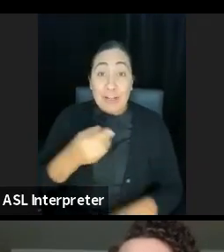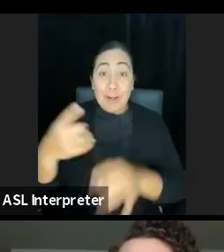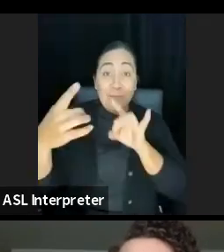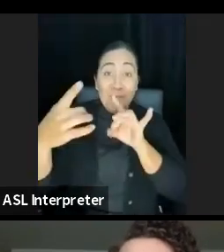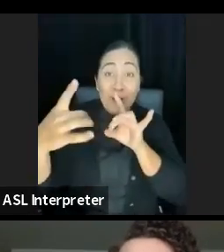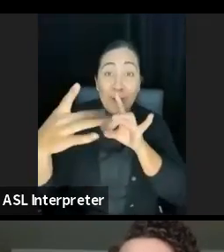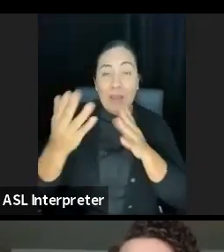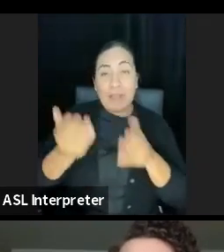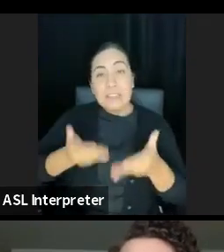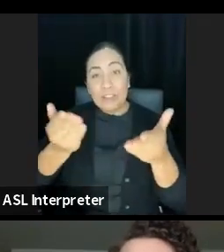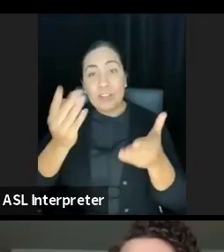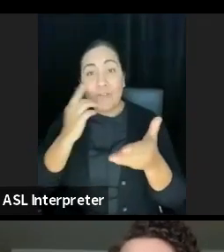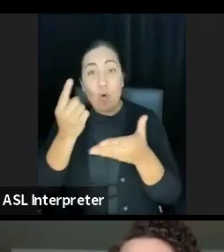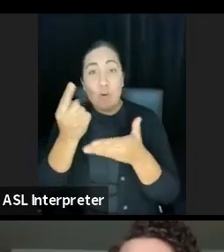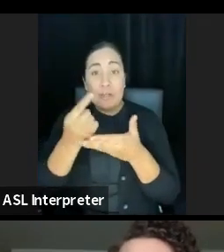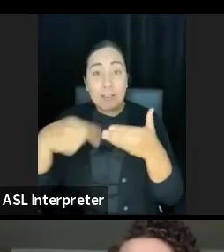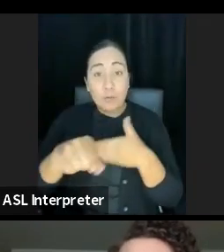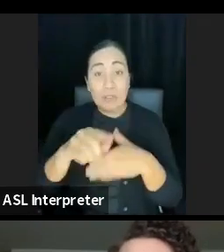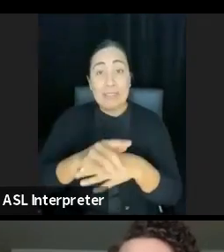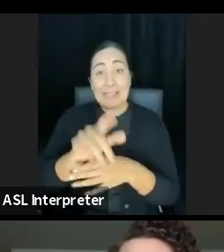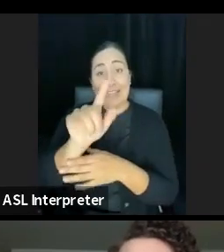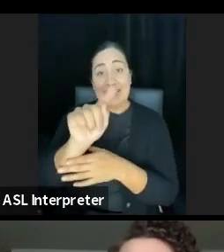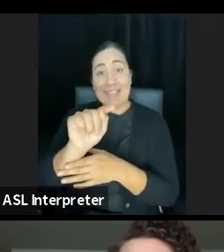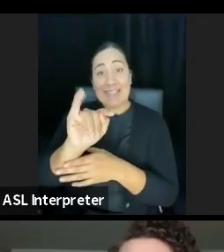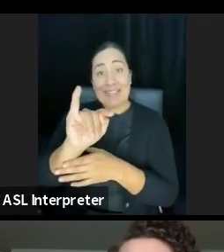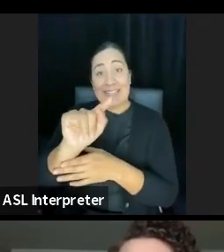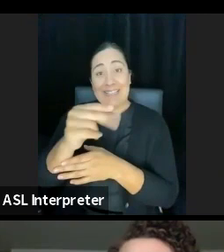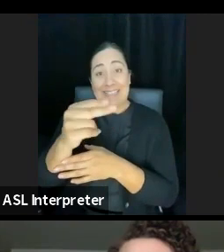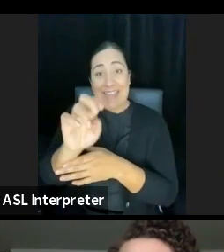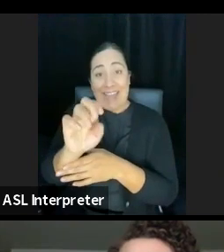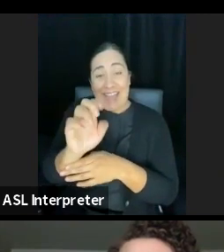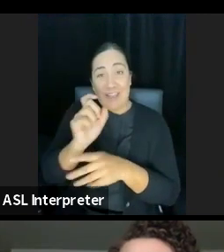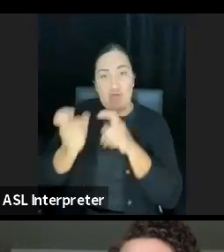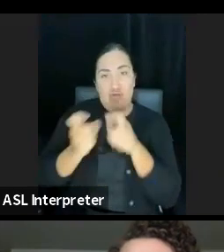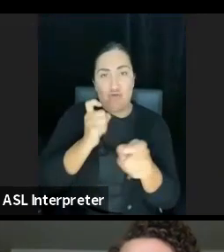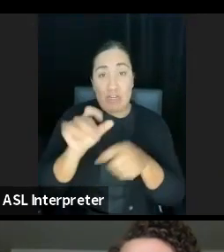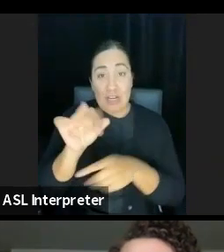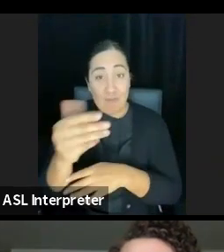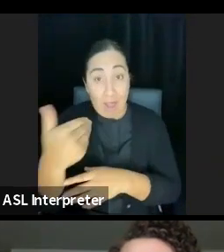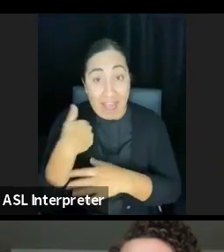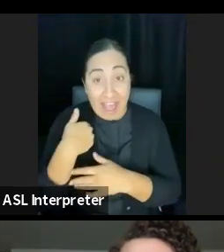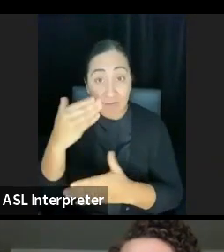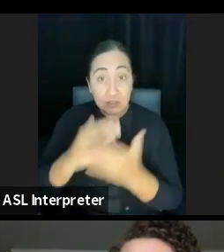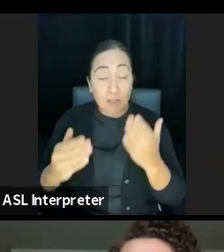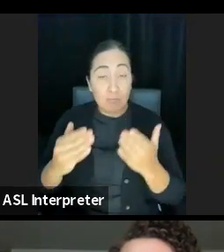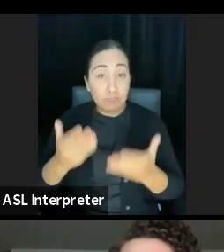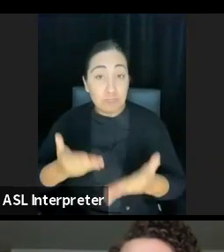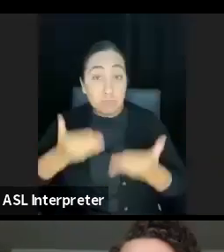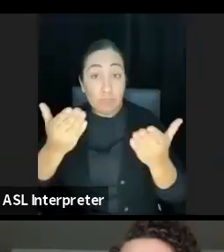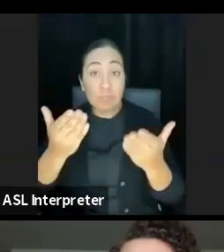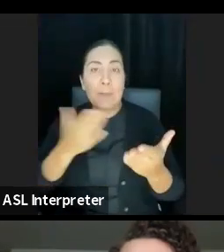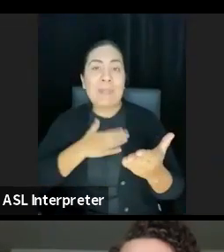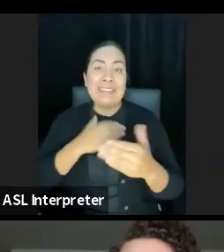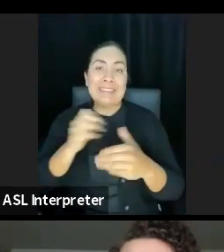week's tithe donation. So if you have some, please send them to us at